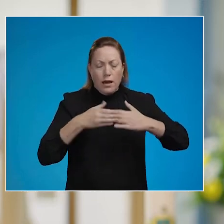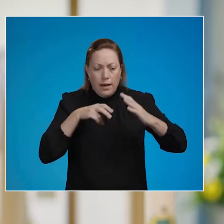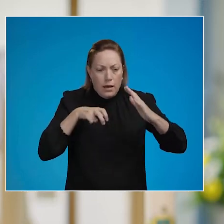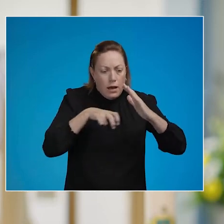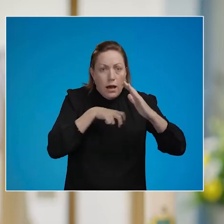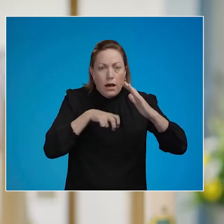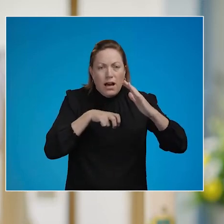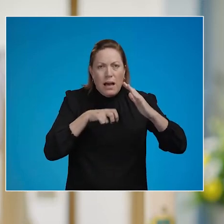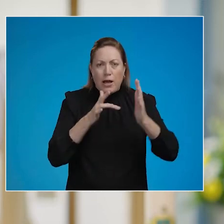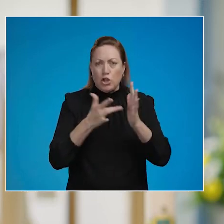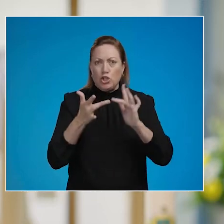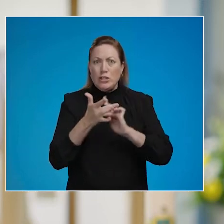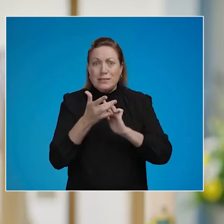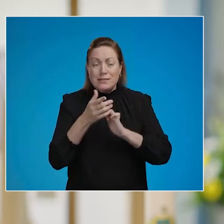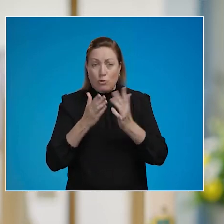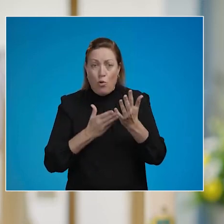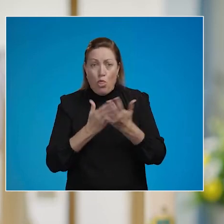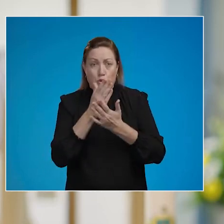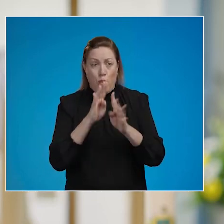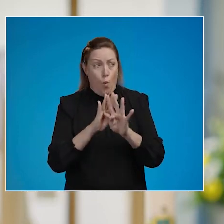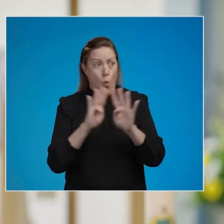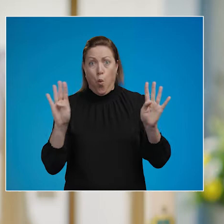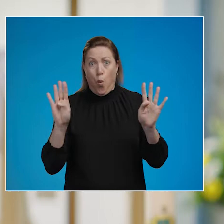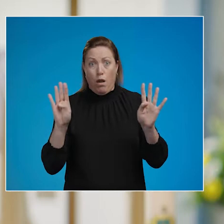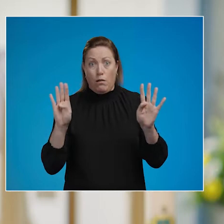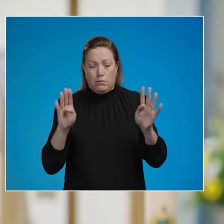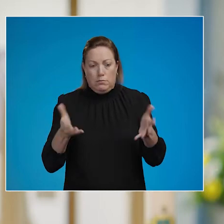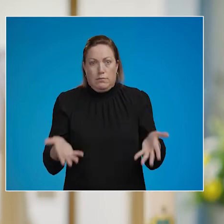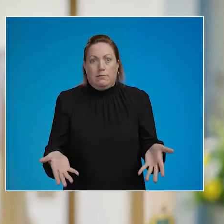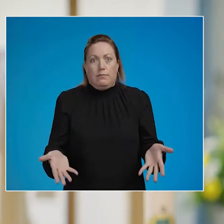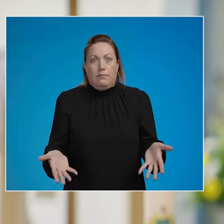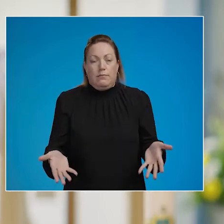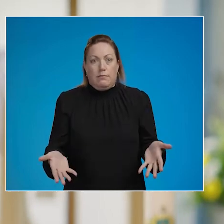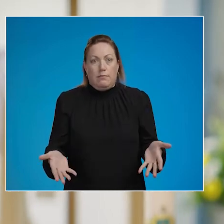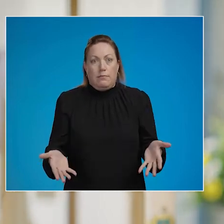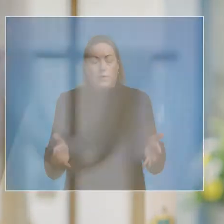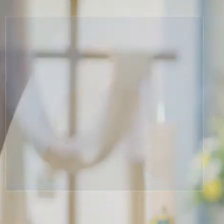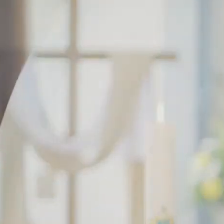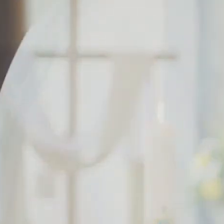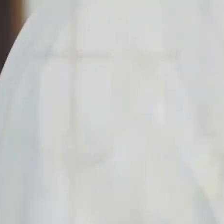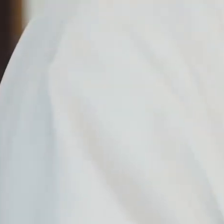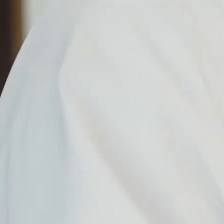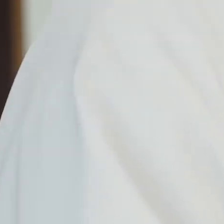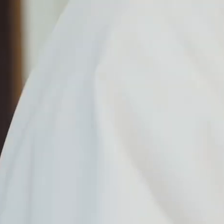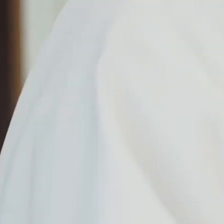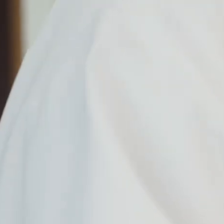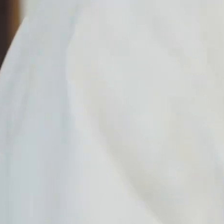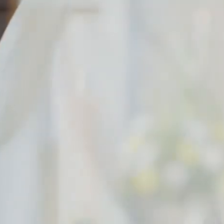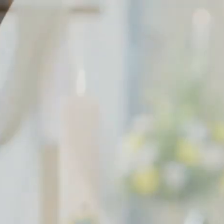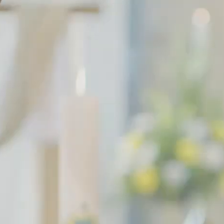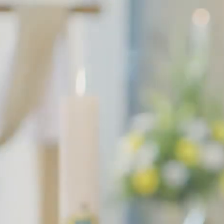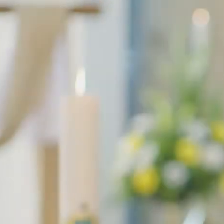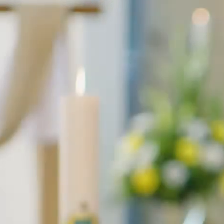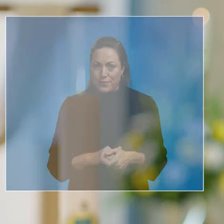closed, and St. John goes at length to let us know that Jesus came straight through the walls. And notice what St. John